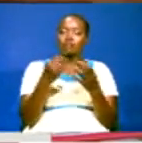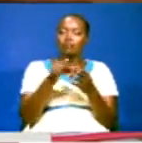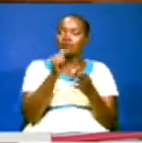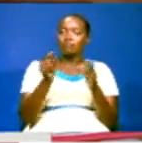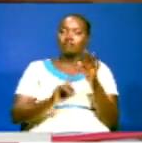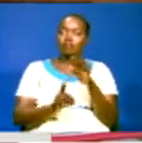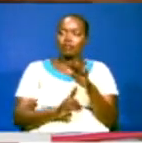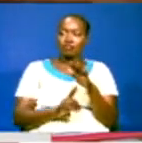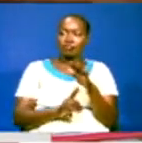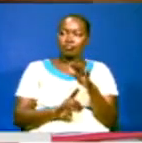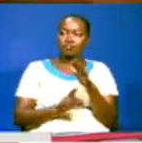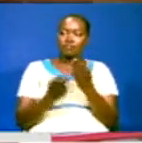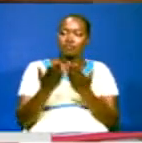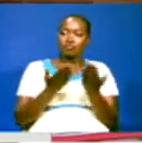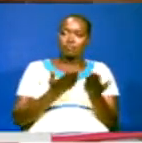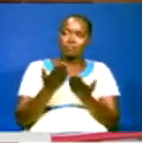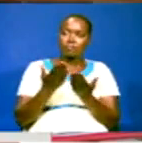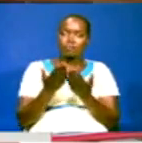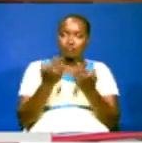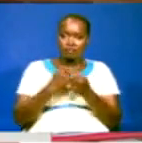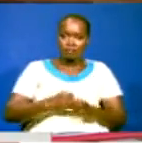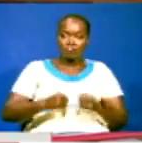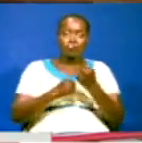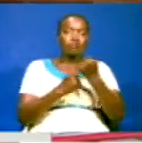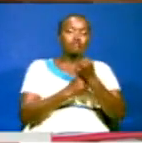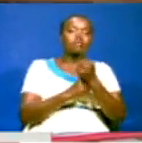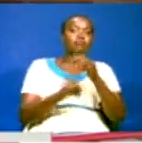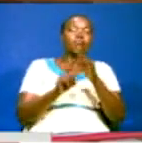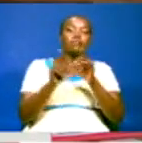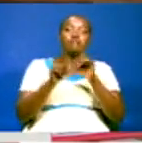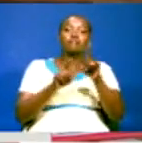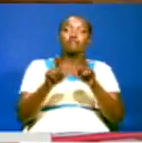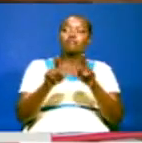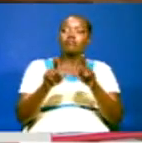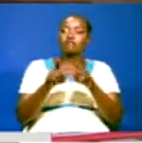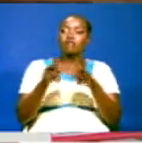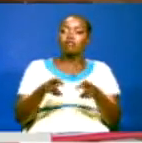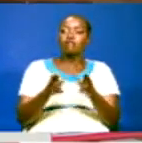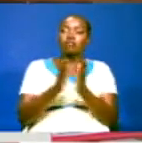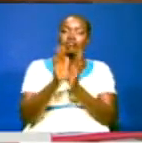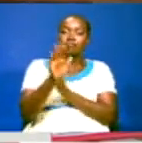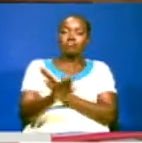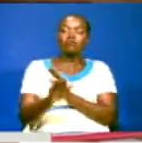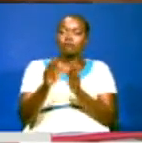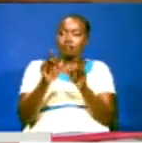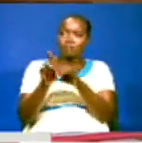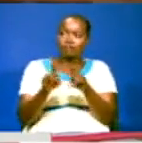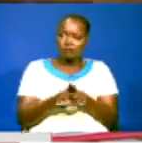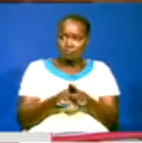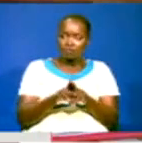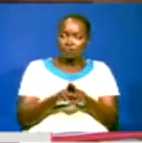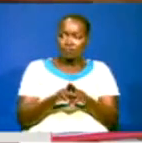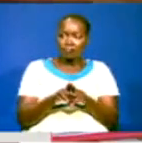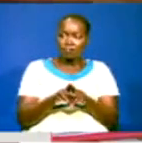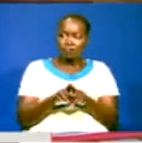ministries who serve as our enablers, like Minister of Transport, who are doing the roads within the parks, and also Ministry